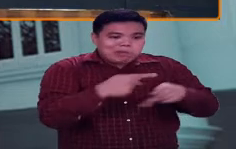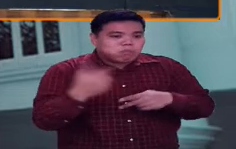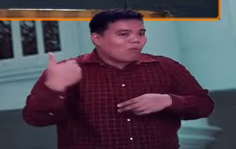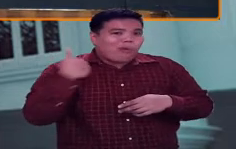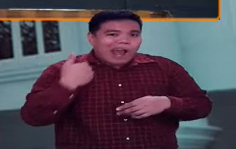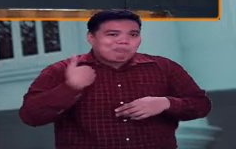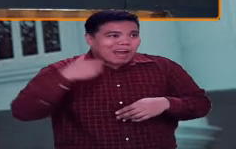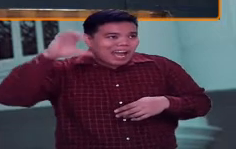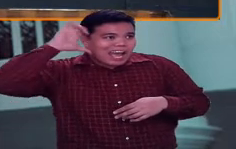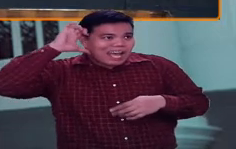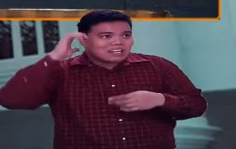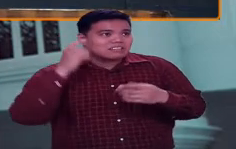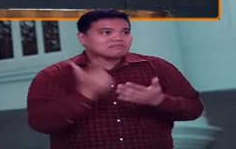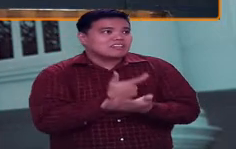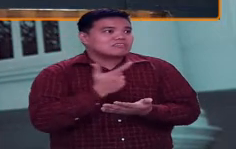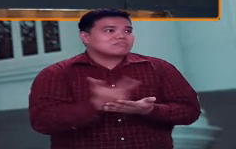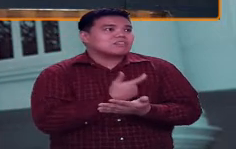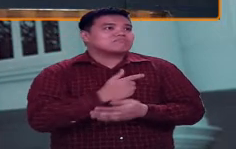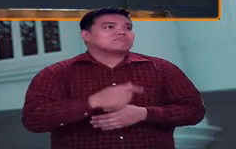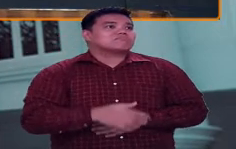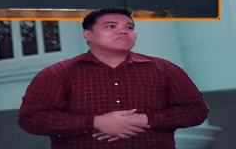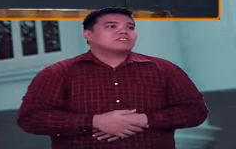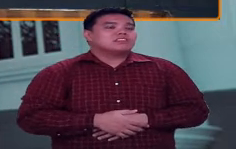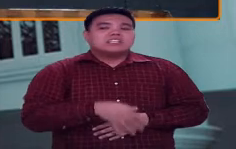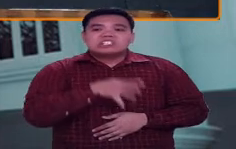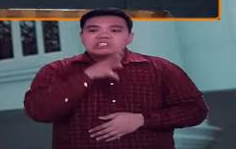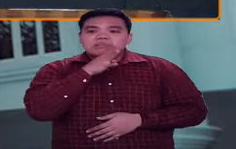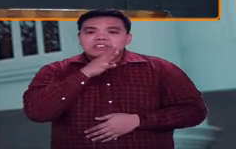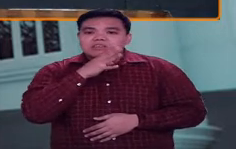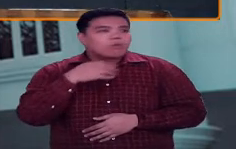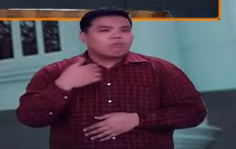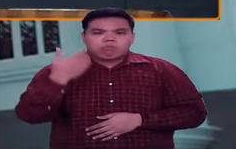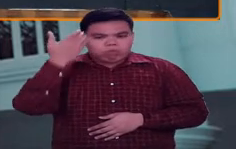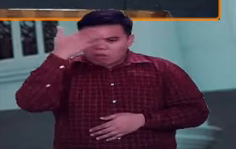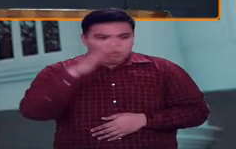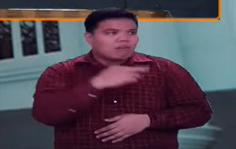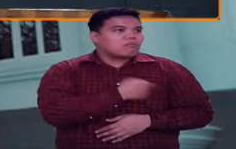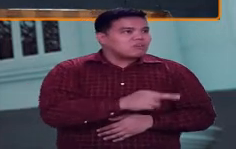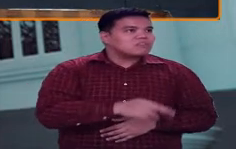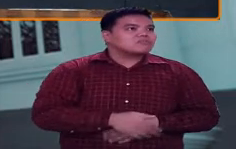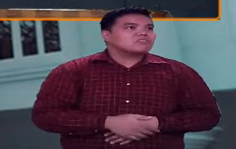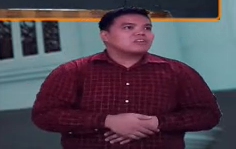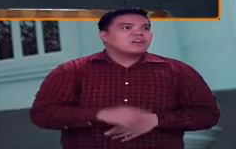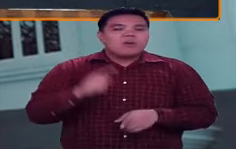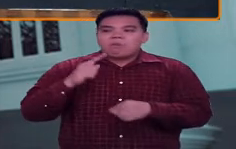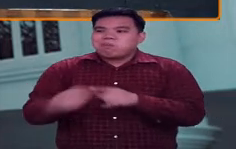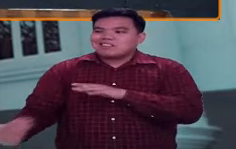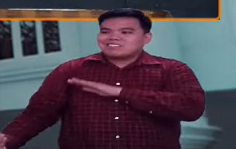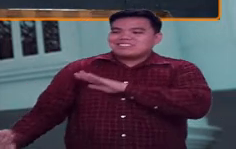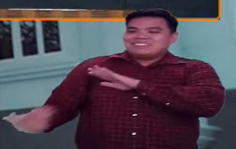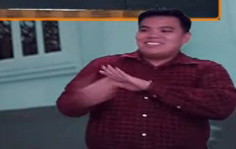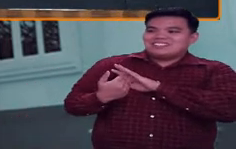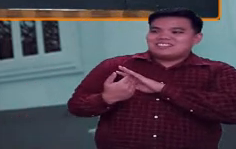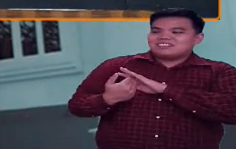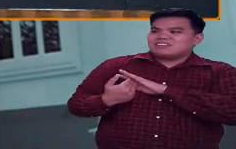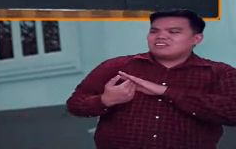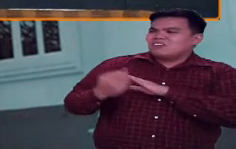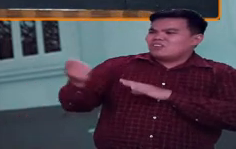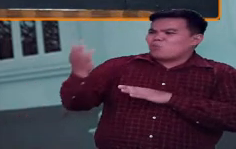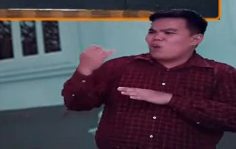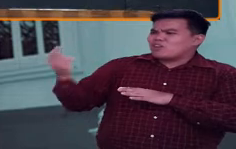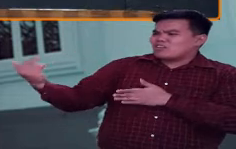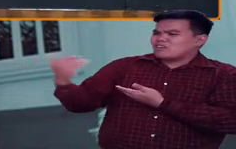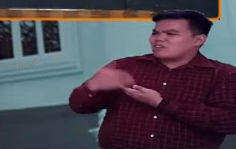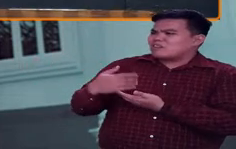of Ireland, where people are steeped in religion yet are offended by those who come and preach the